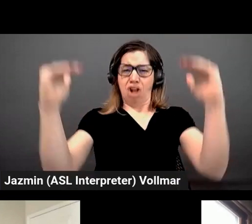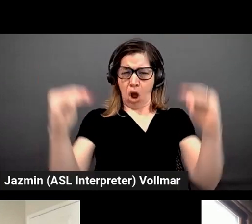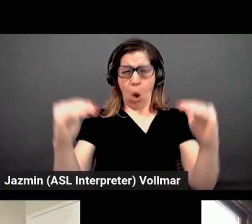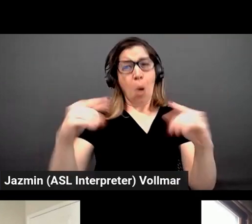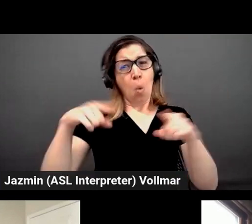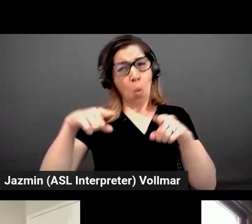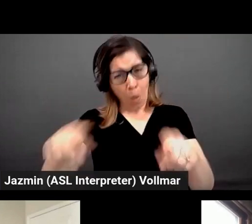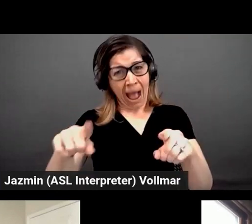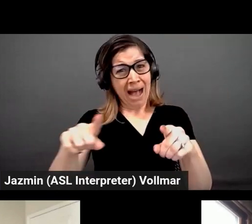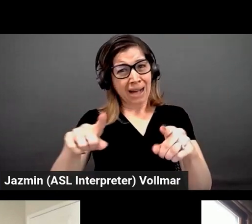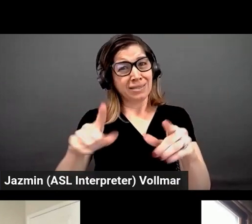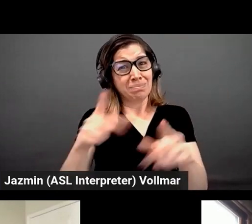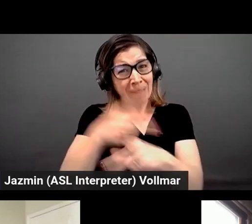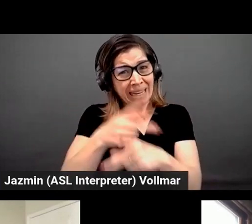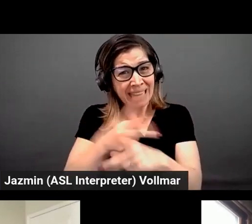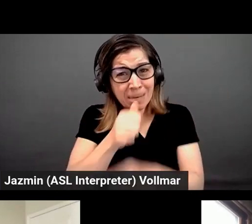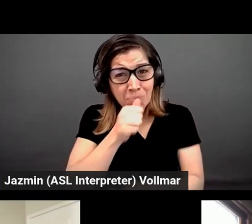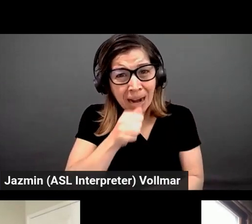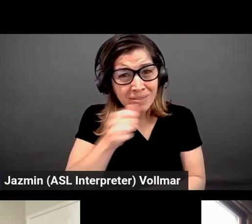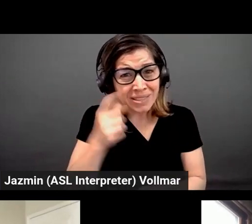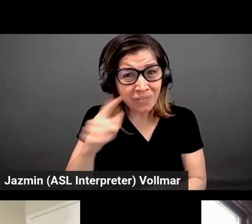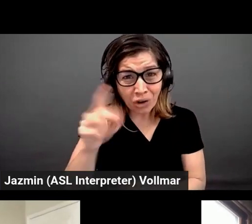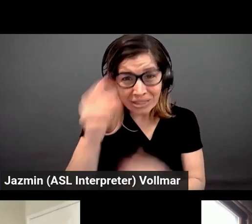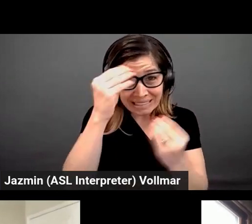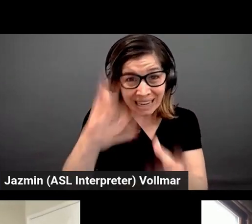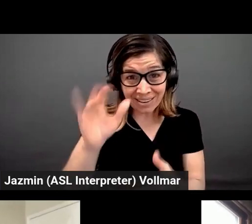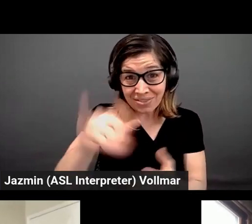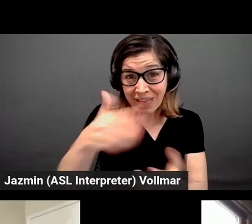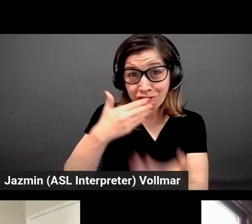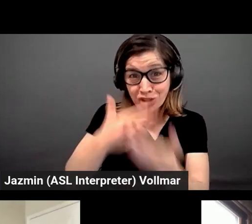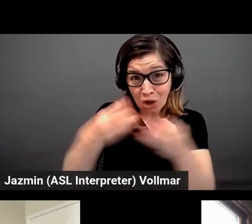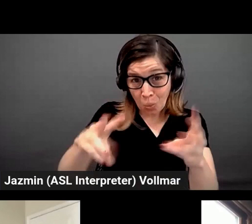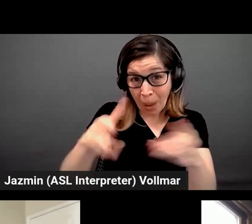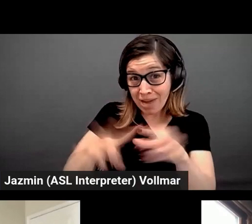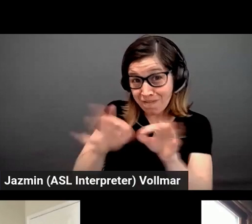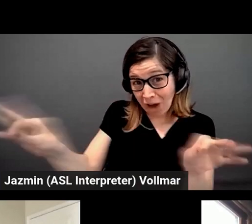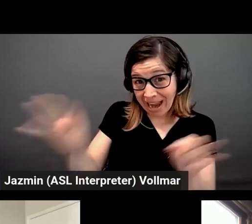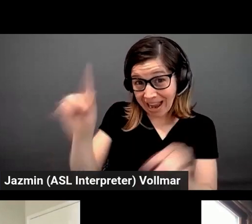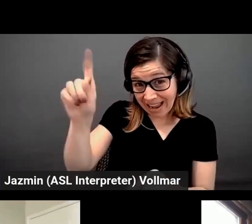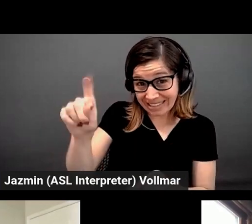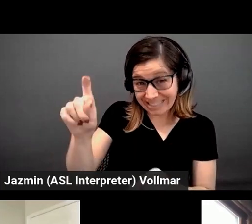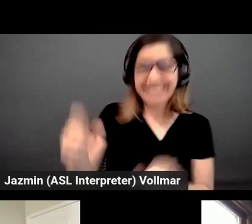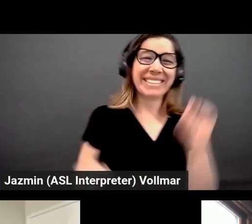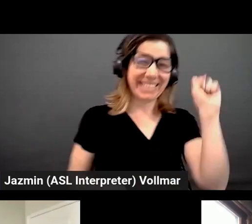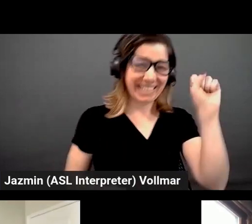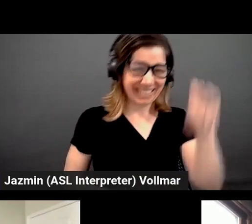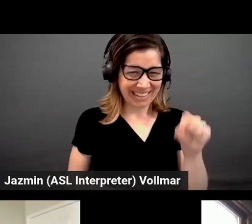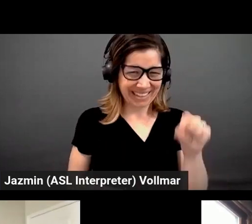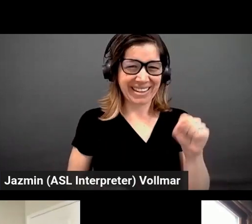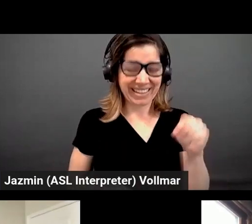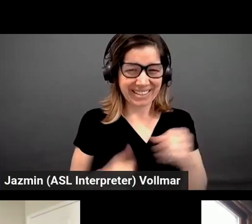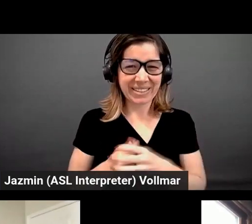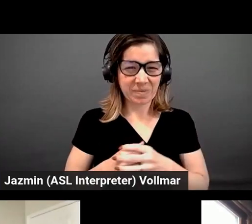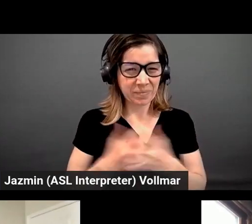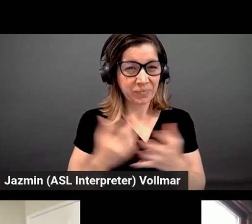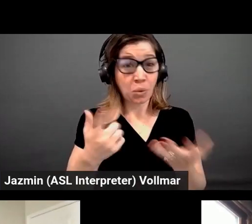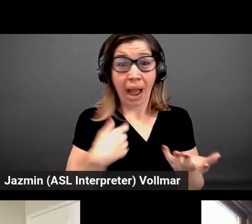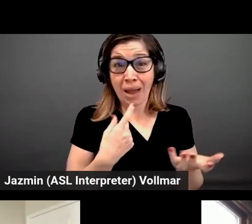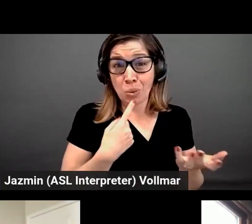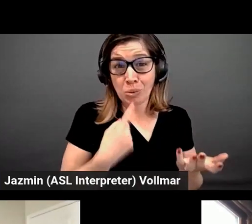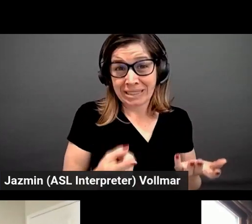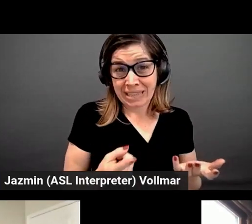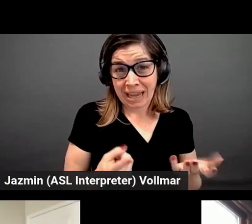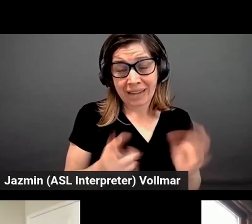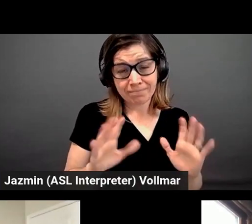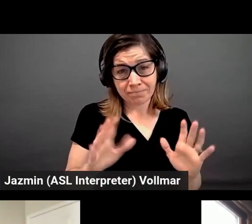data. Is that a really good way to phrase that, I would say? Yeah, I mean, what I would say is like we